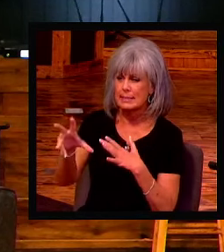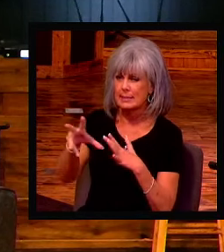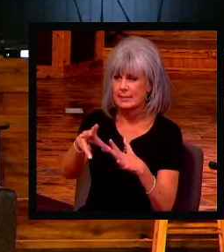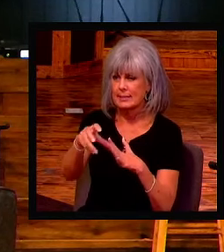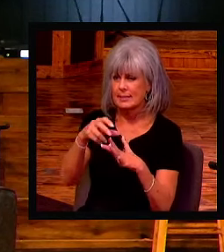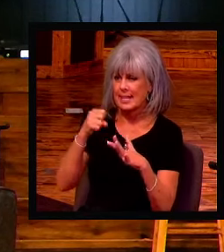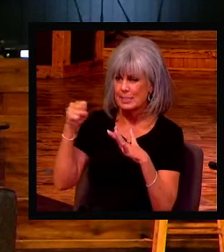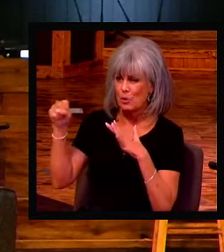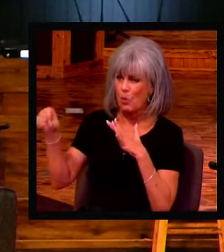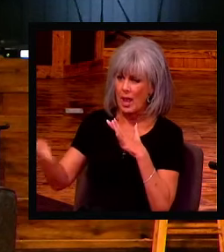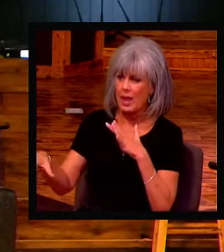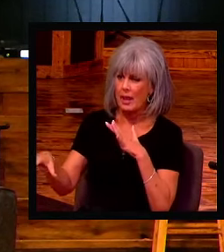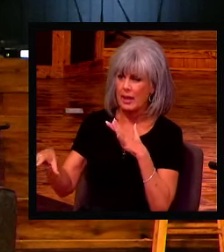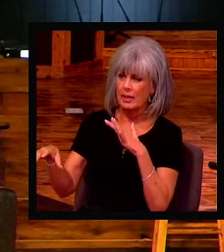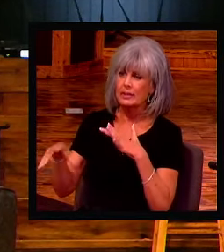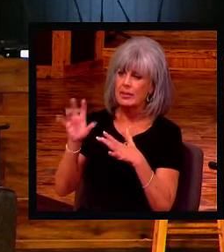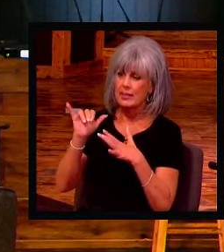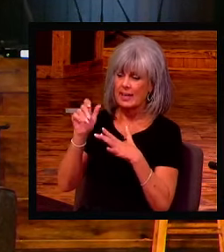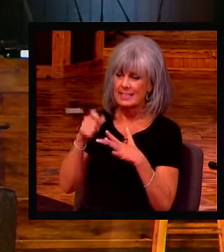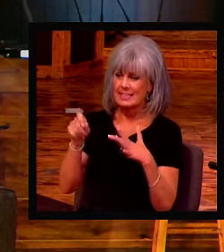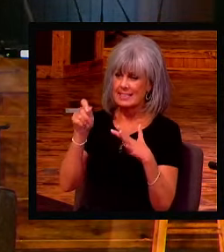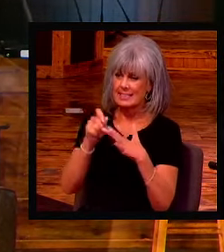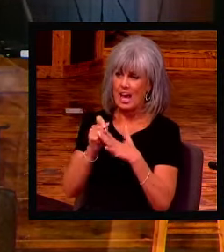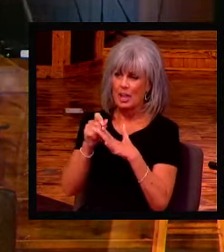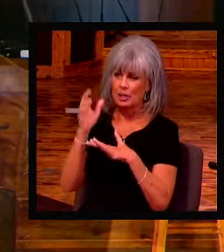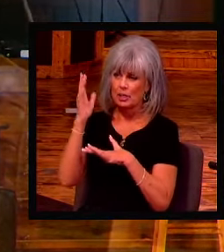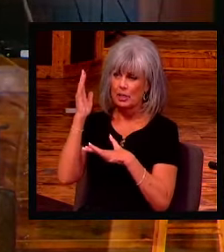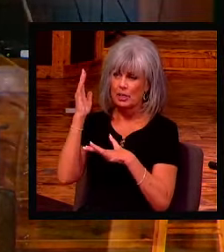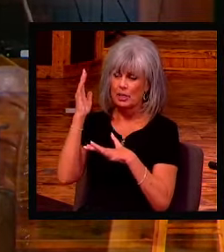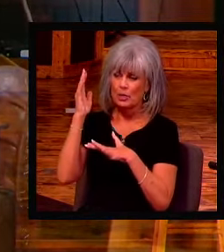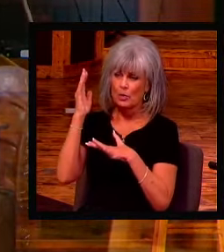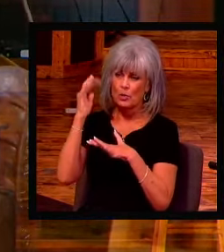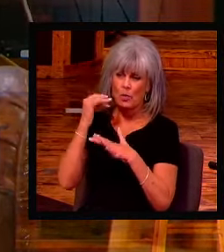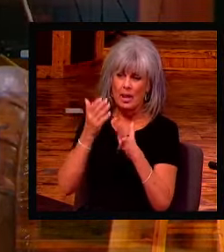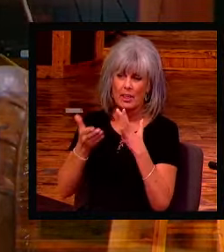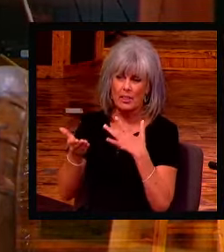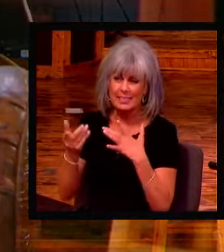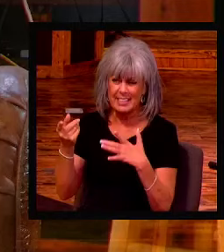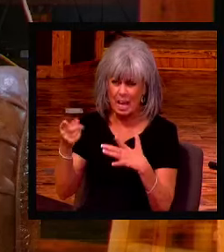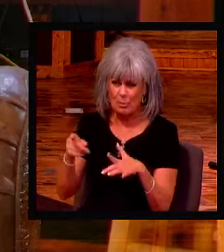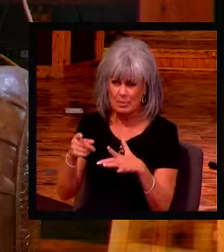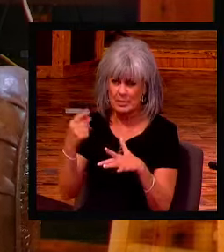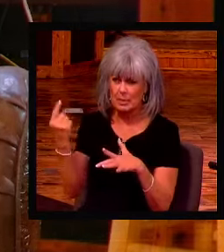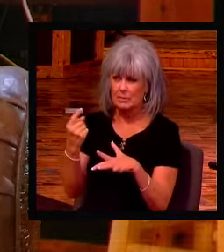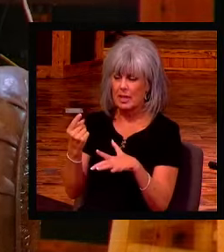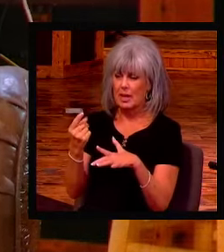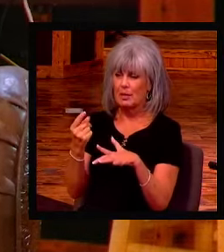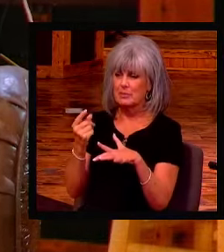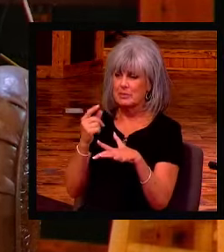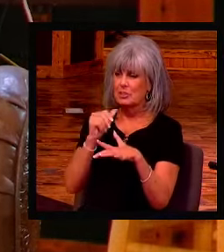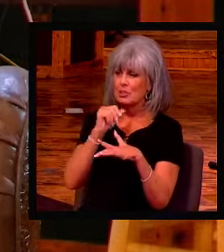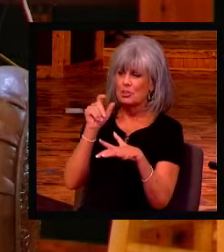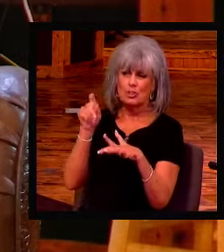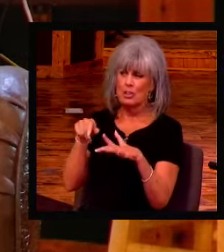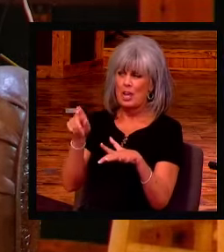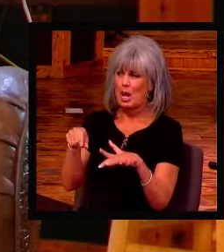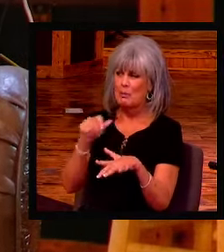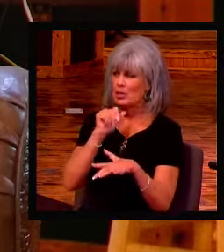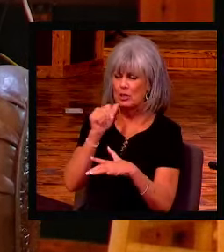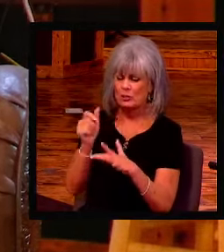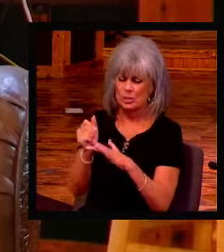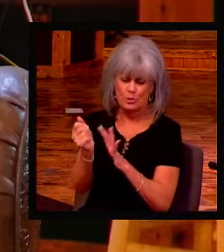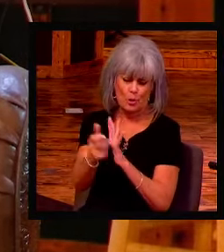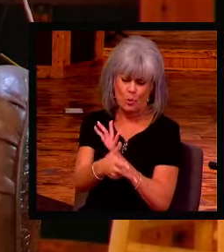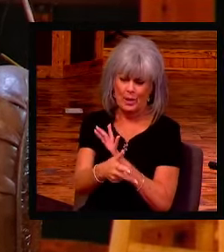and that is exactly why things that you have, you're not supposed to have, you need to burn it. Don't throw it in the trash,